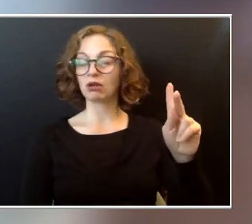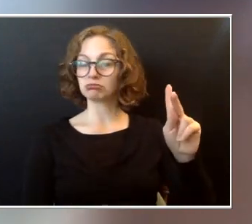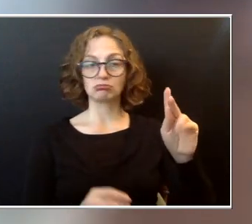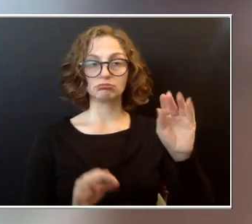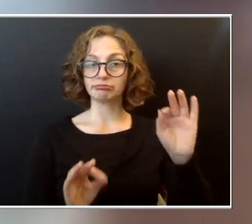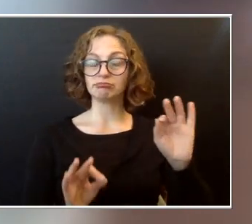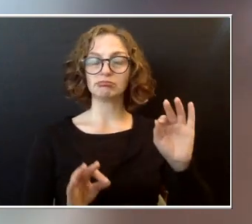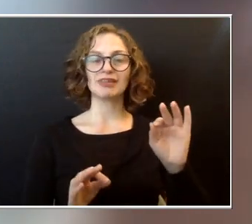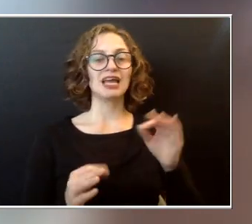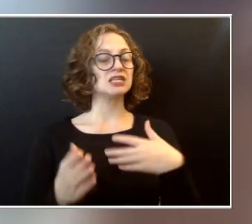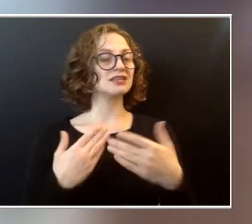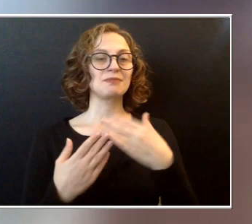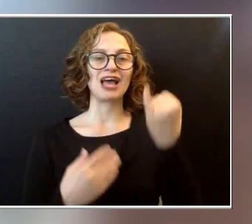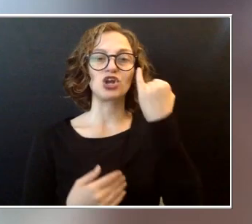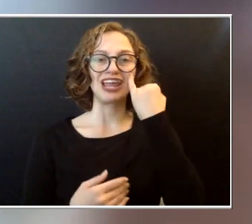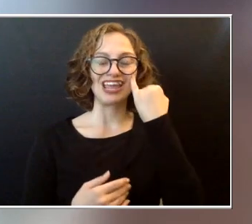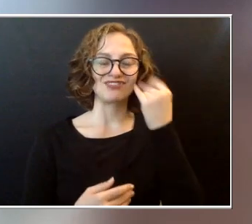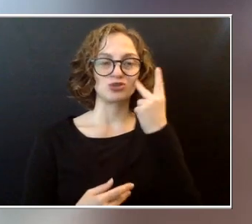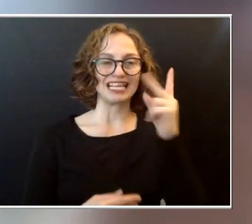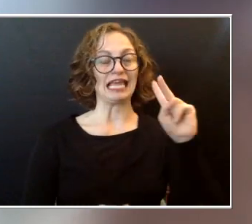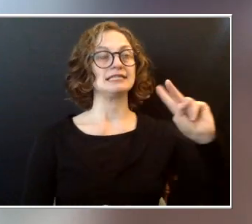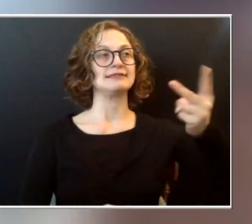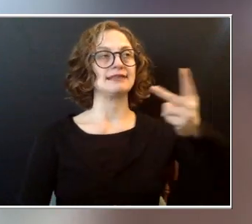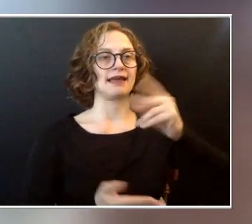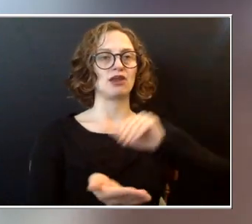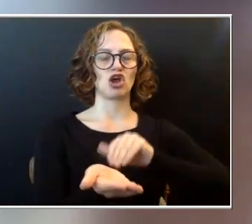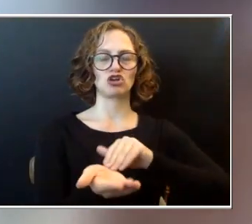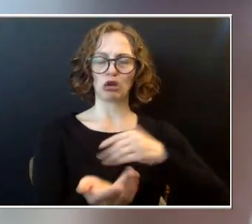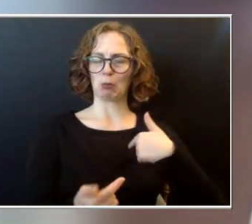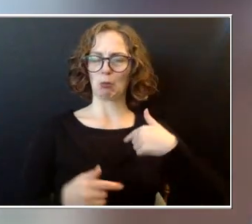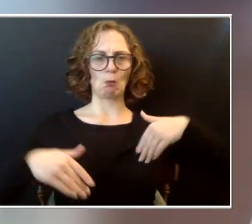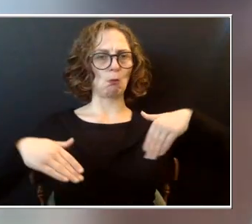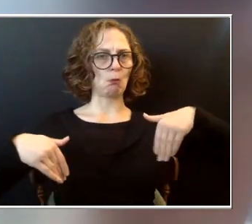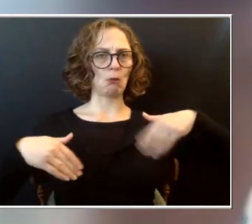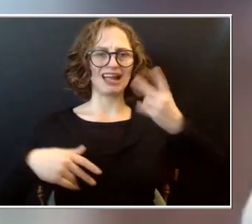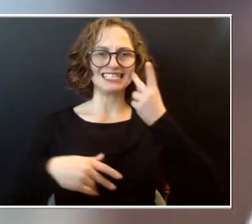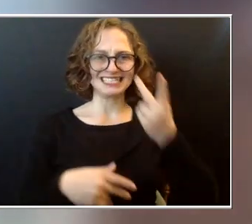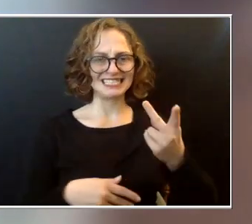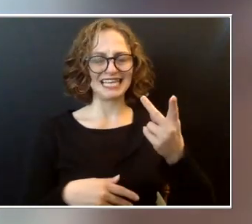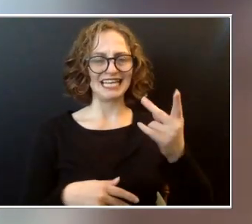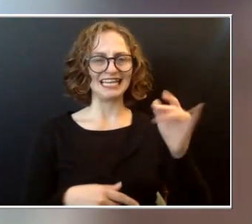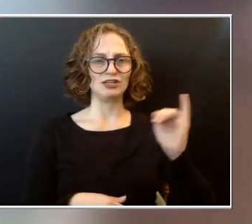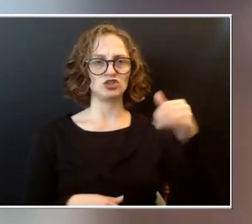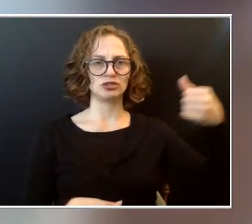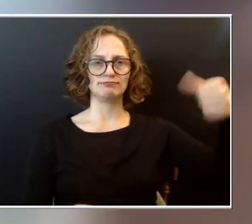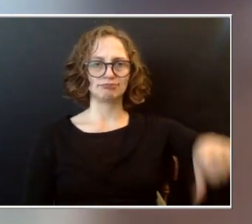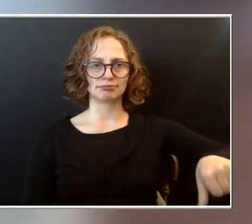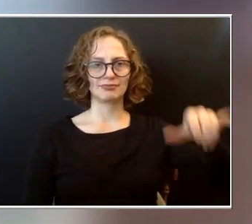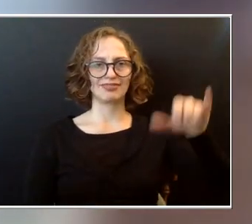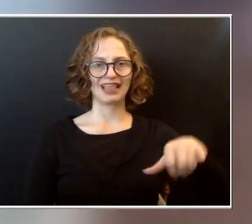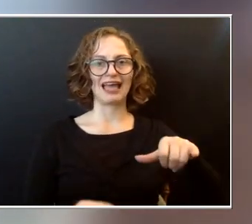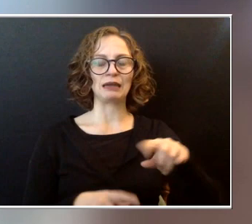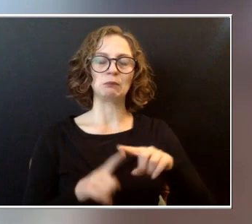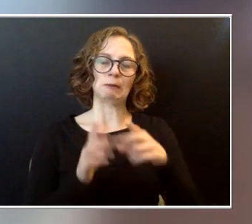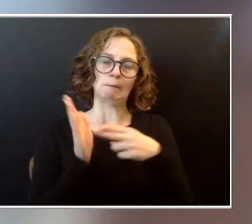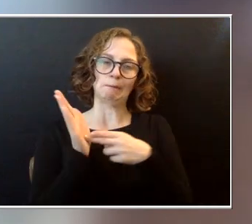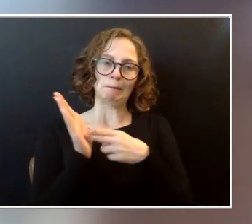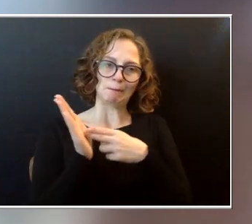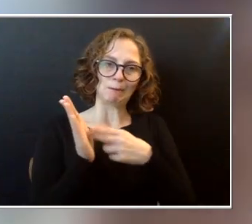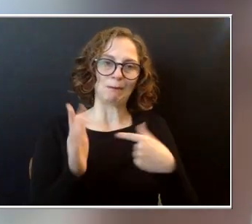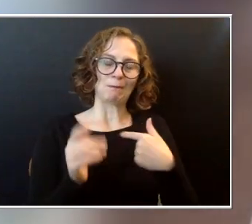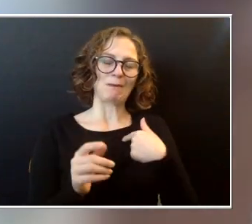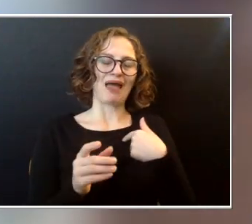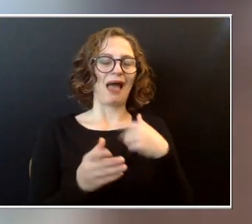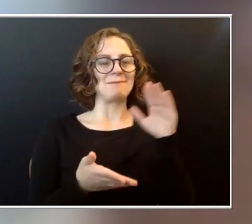patient might be seeing, I haven't seen that being turned down. But again, I have to be honest, I don't handle that part as much.